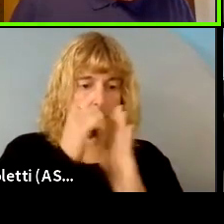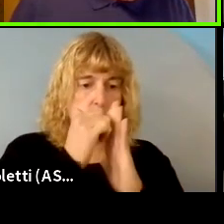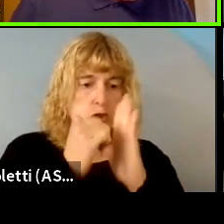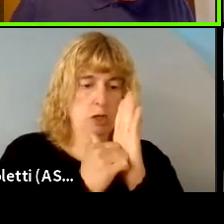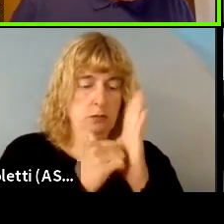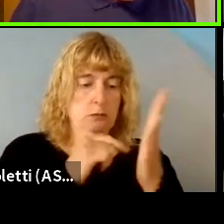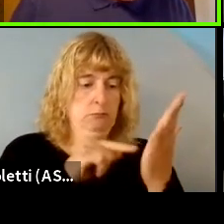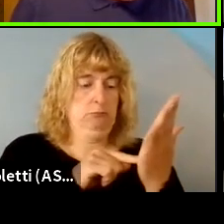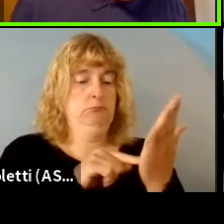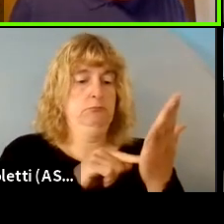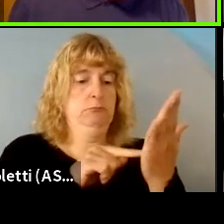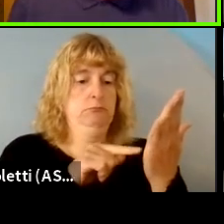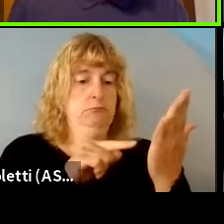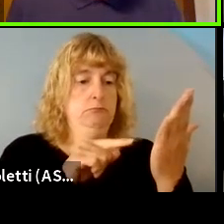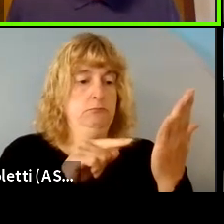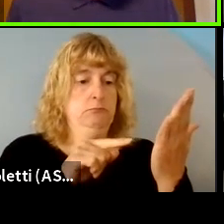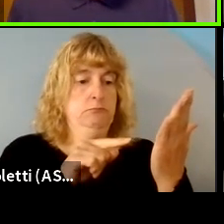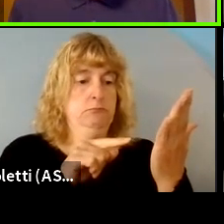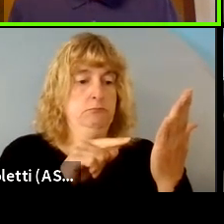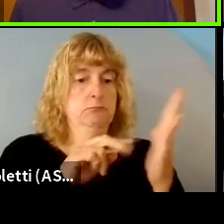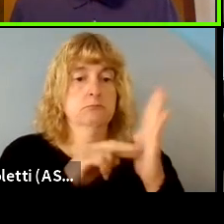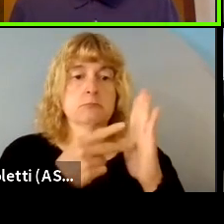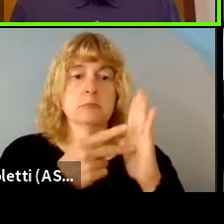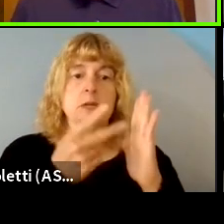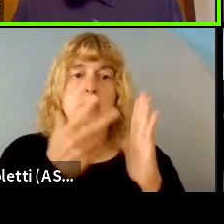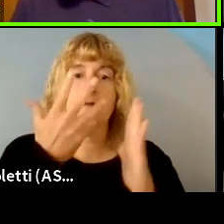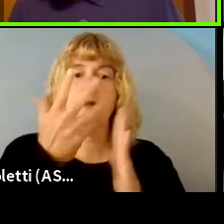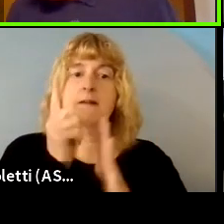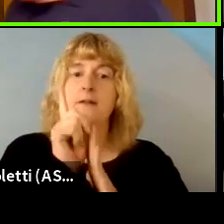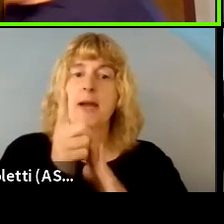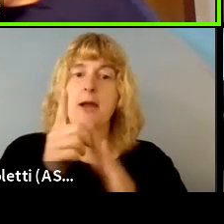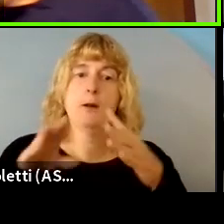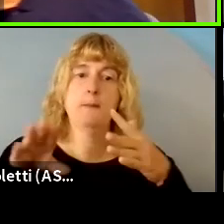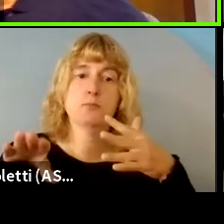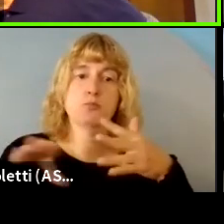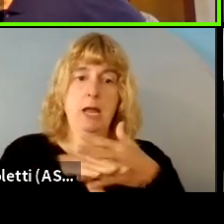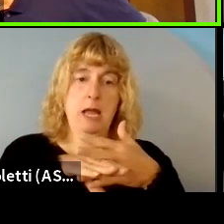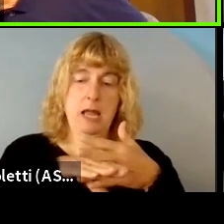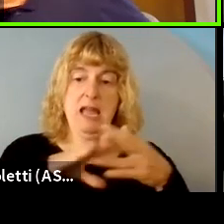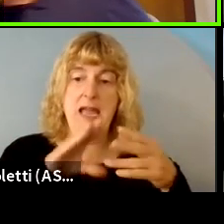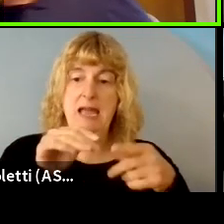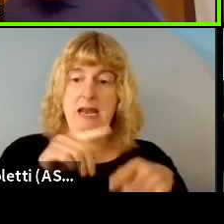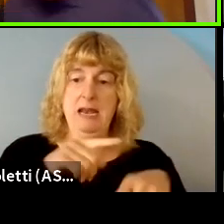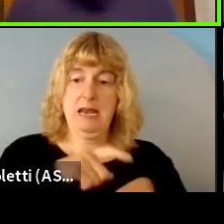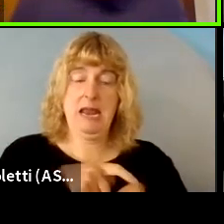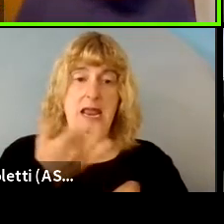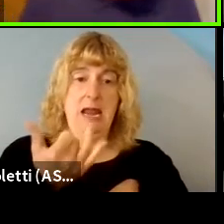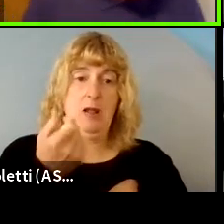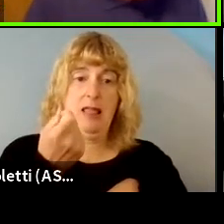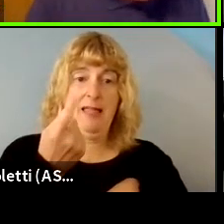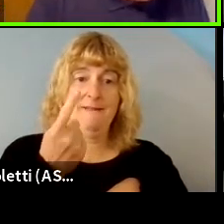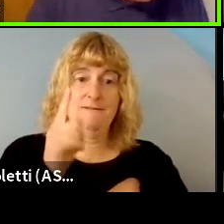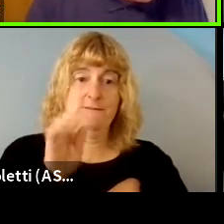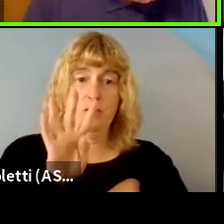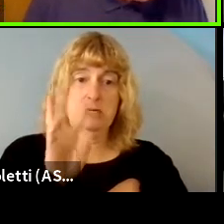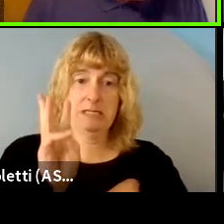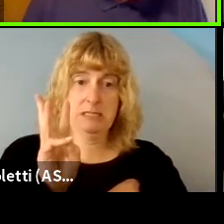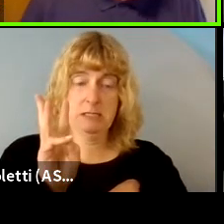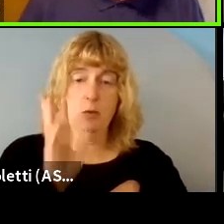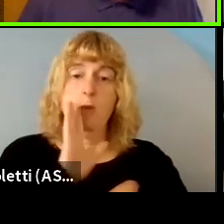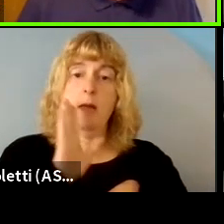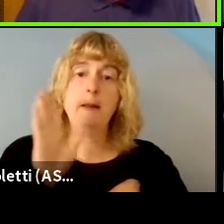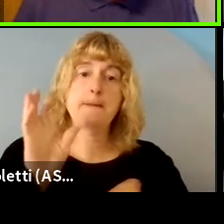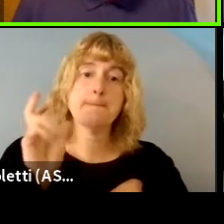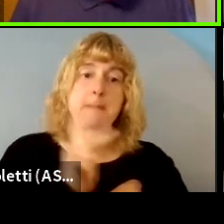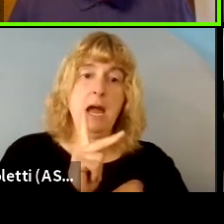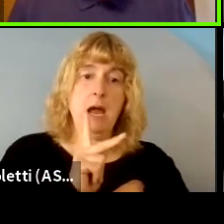a order of the day, which is a 5-minute break, and it is 11:46, so we'll be back